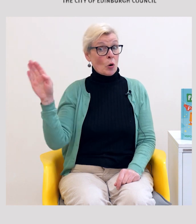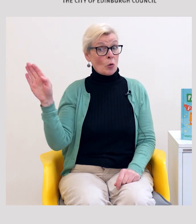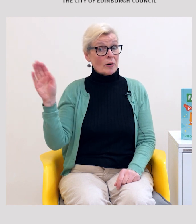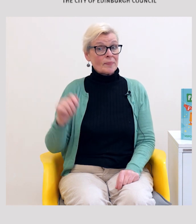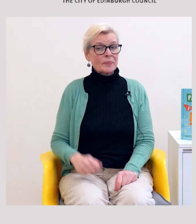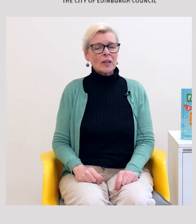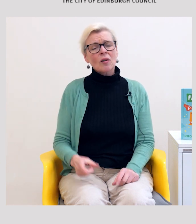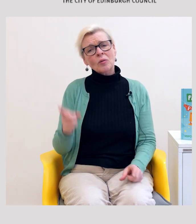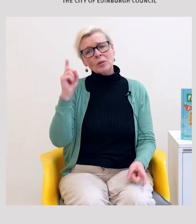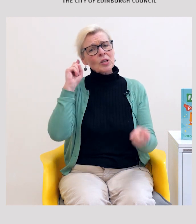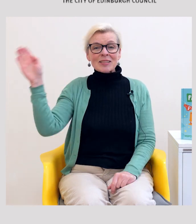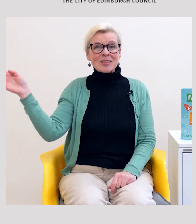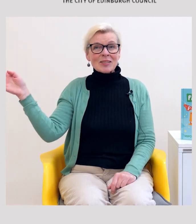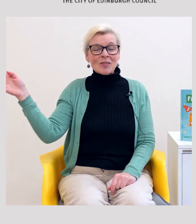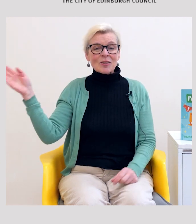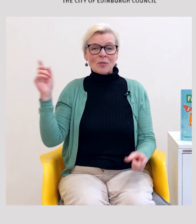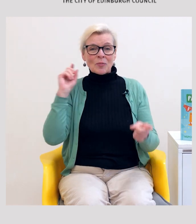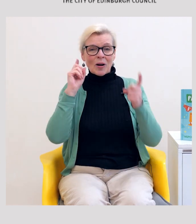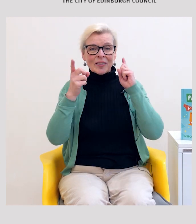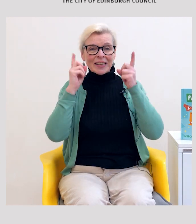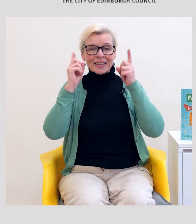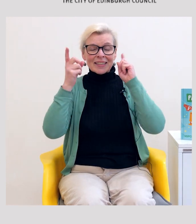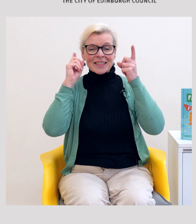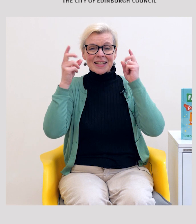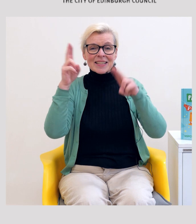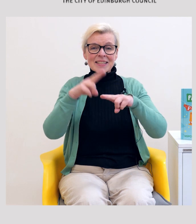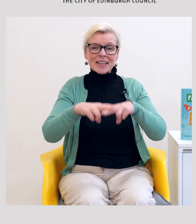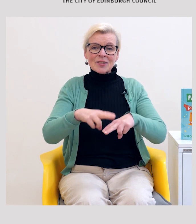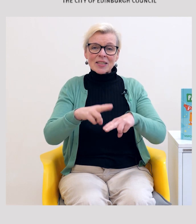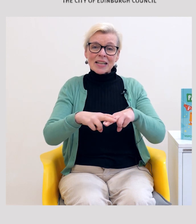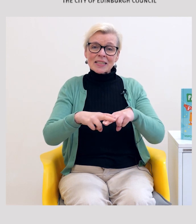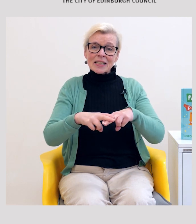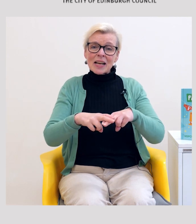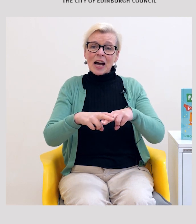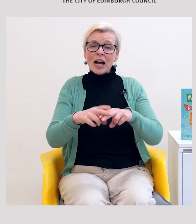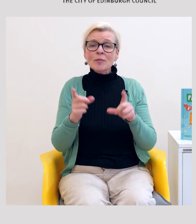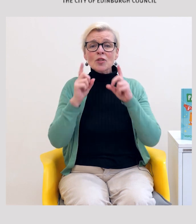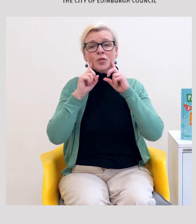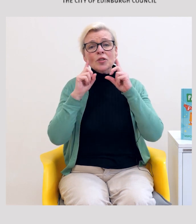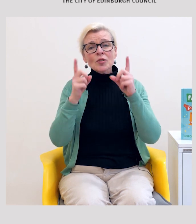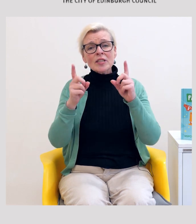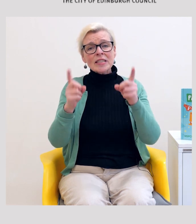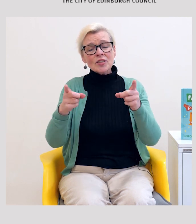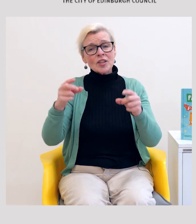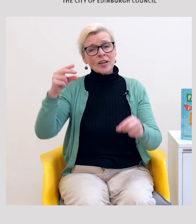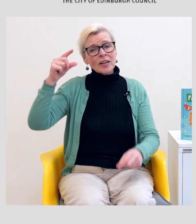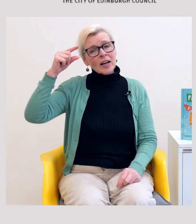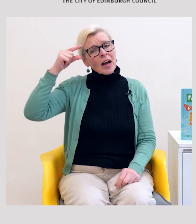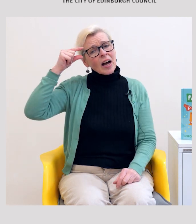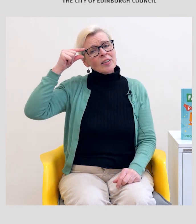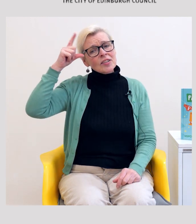no. Oh, don't worry, says Dino Dad. I'm sure your